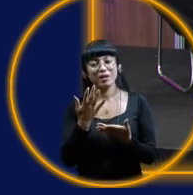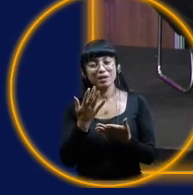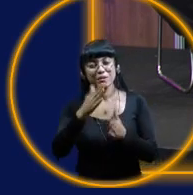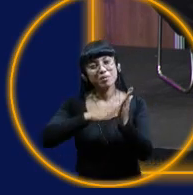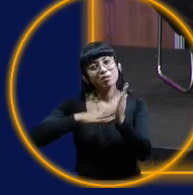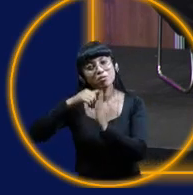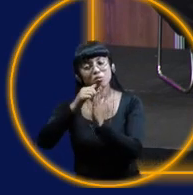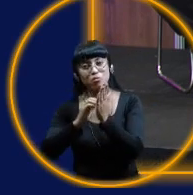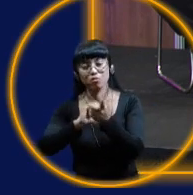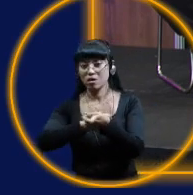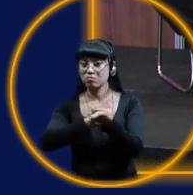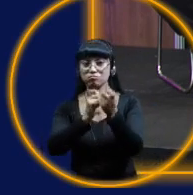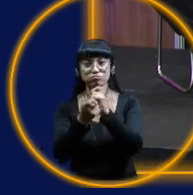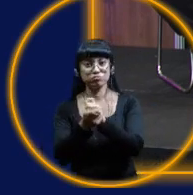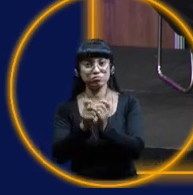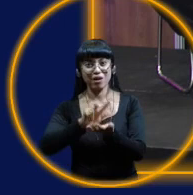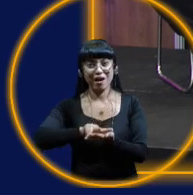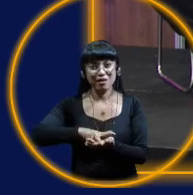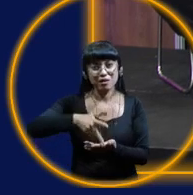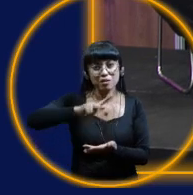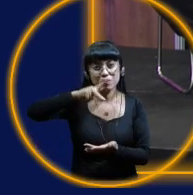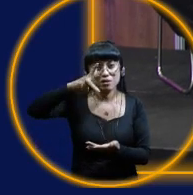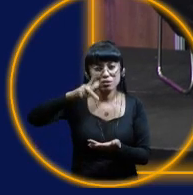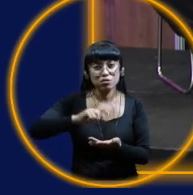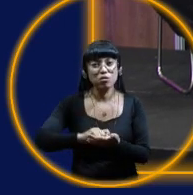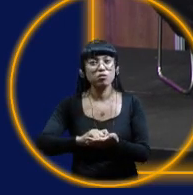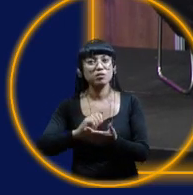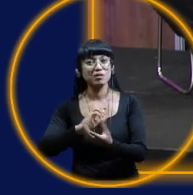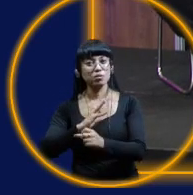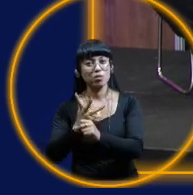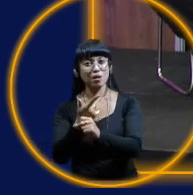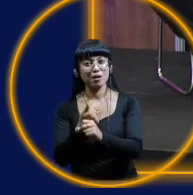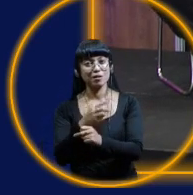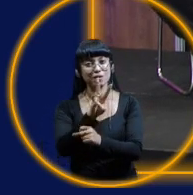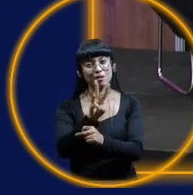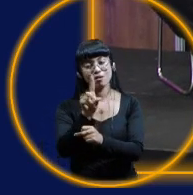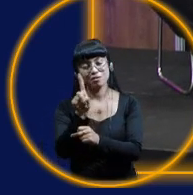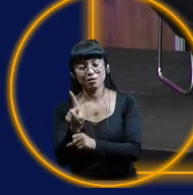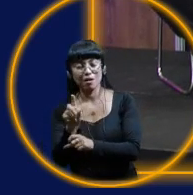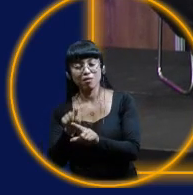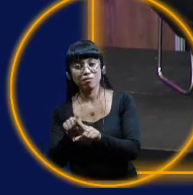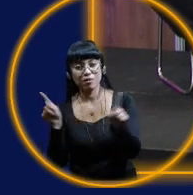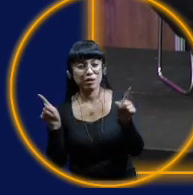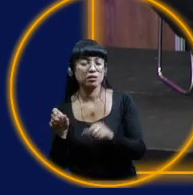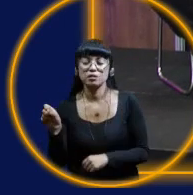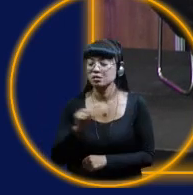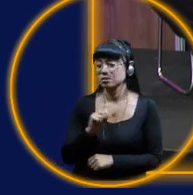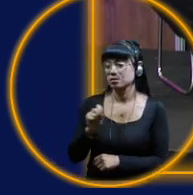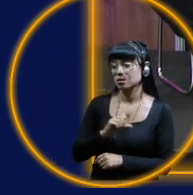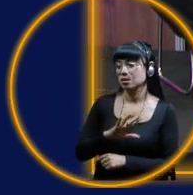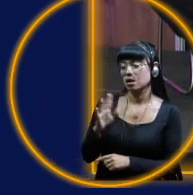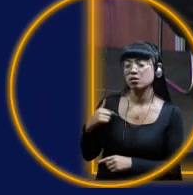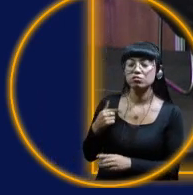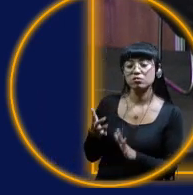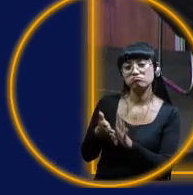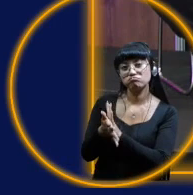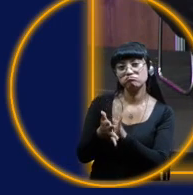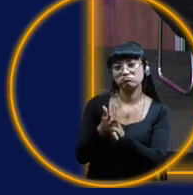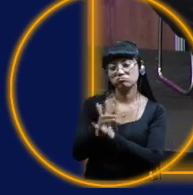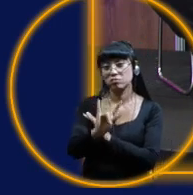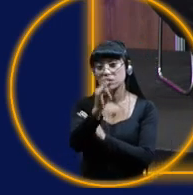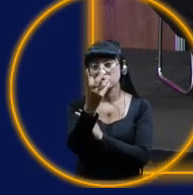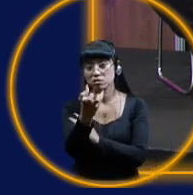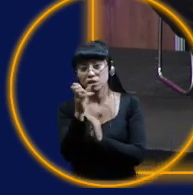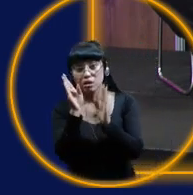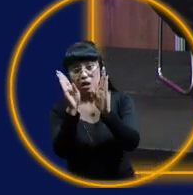3D art was pretty different. Yeah. Yeah, it always seemed like all of a sudden, if you wanted anyone to hear your music,